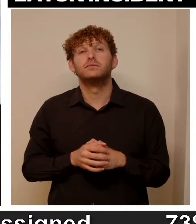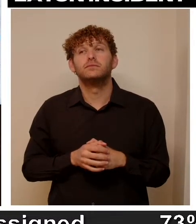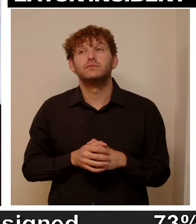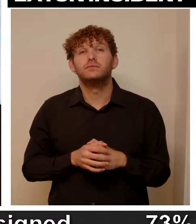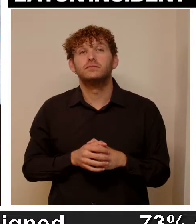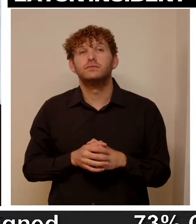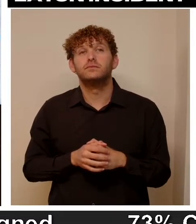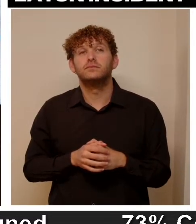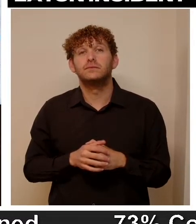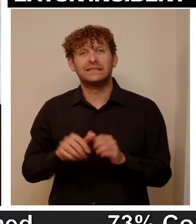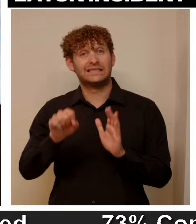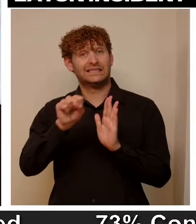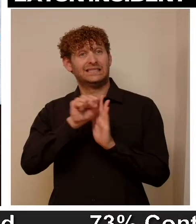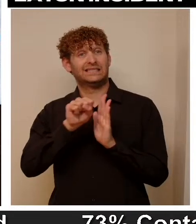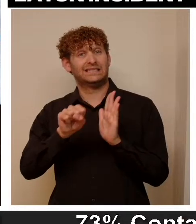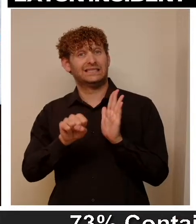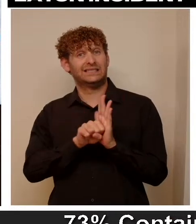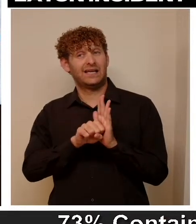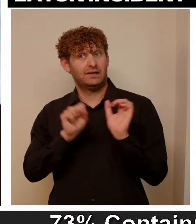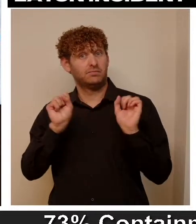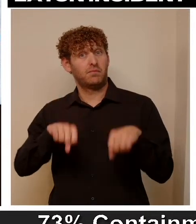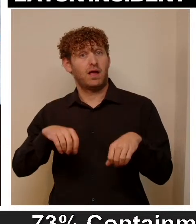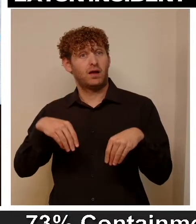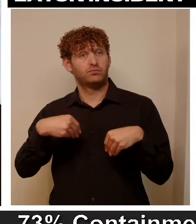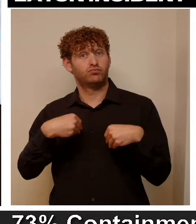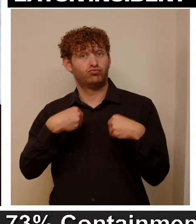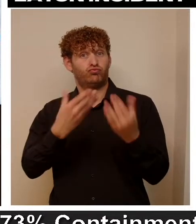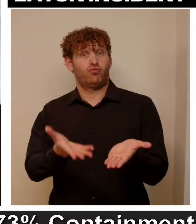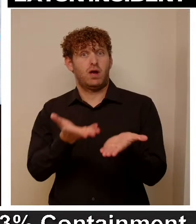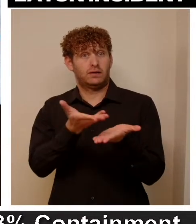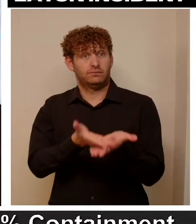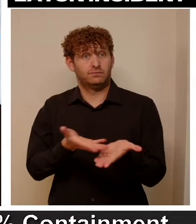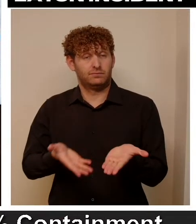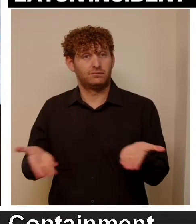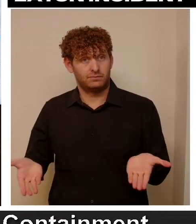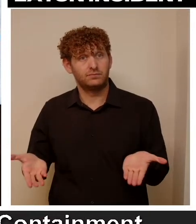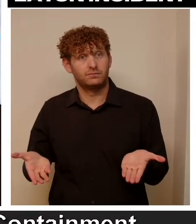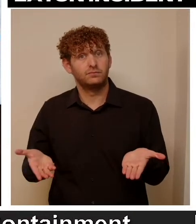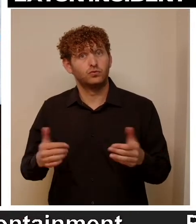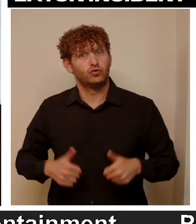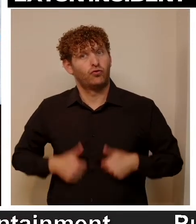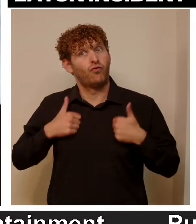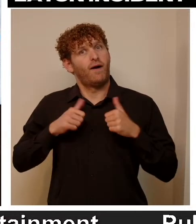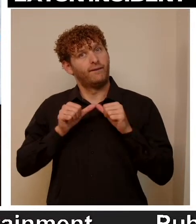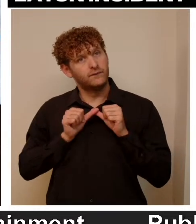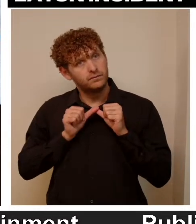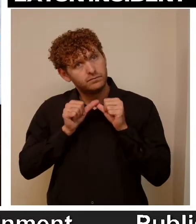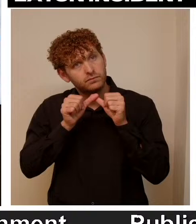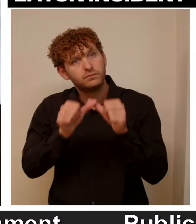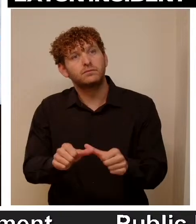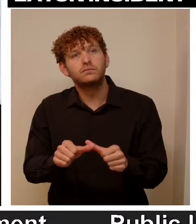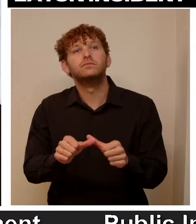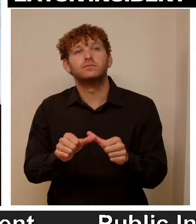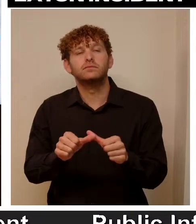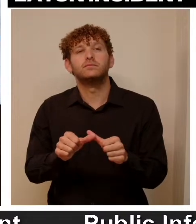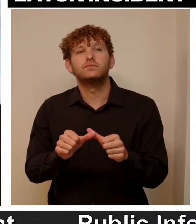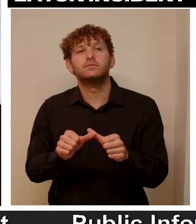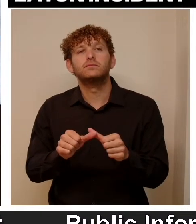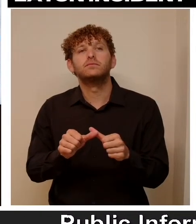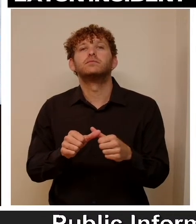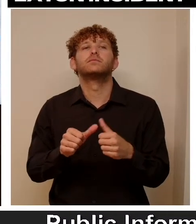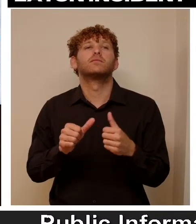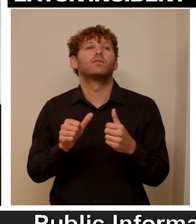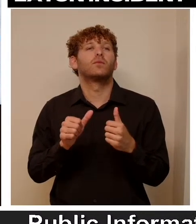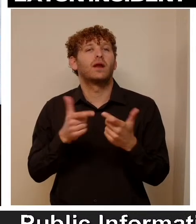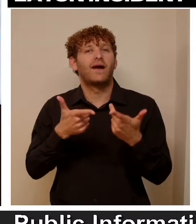The state can provide resources to survivors. Eventually, survivors will be looking to repair